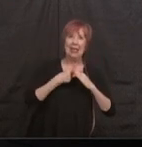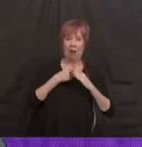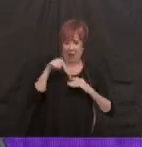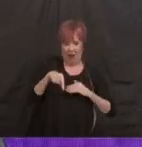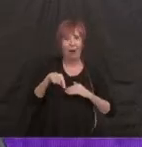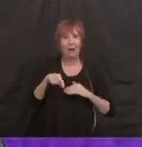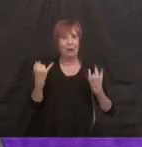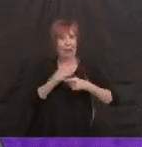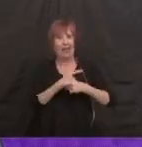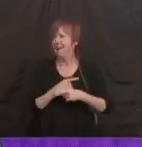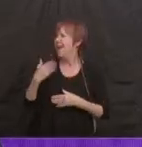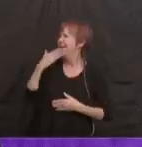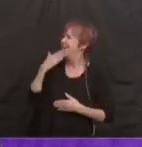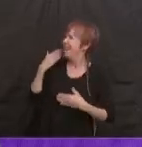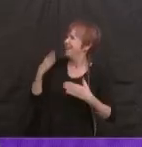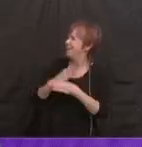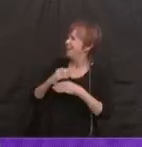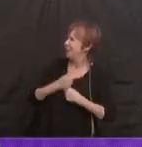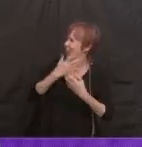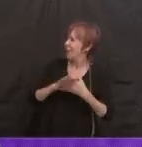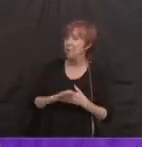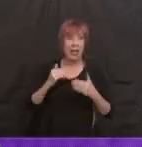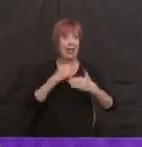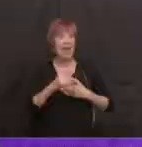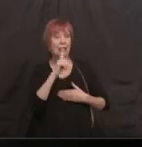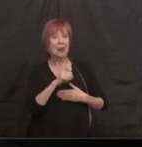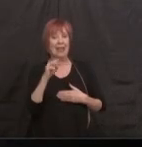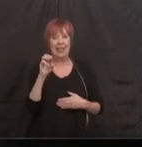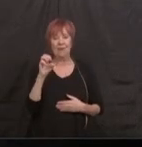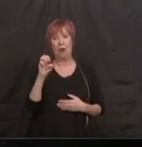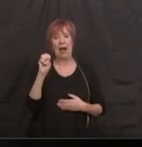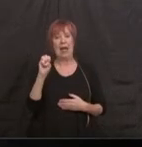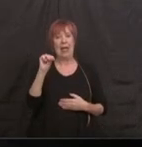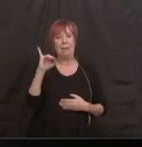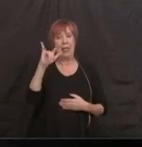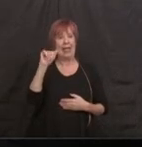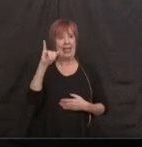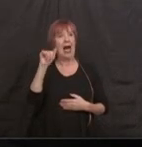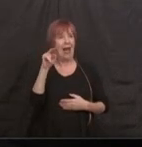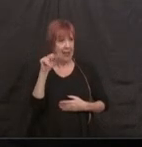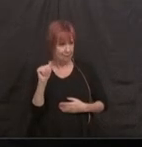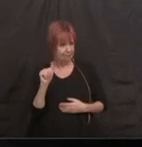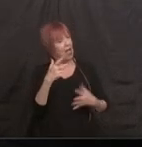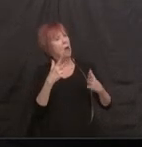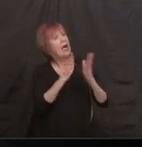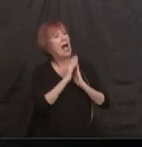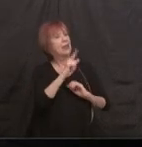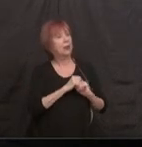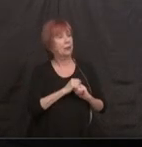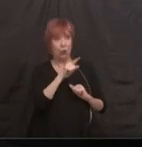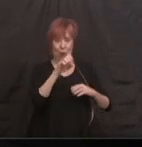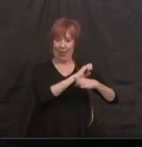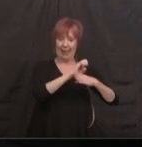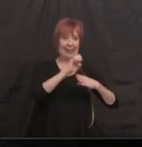so much for sharing. My next question is actually for Emiliana. So I wanted to ask you, you're an